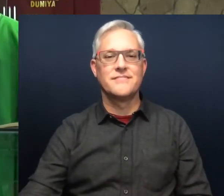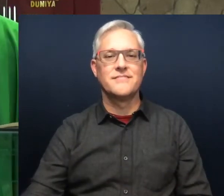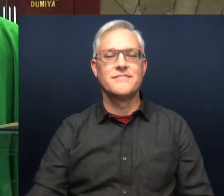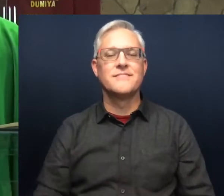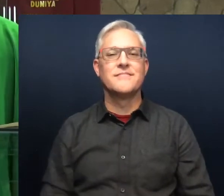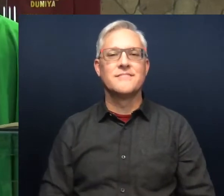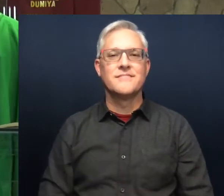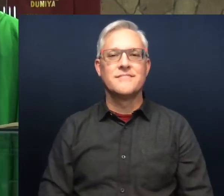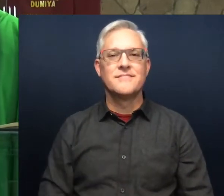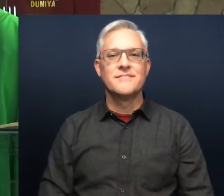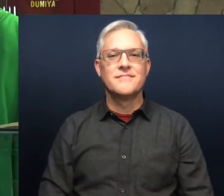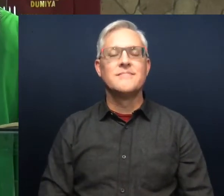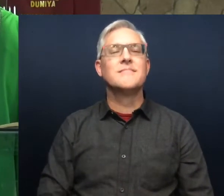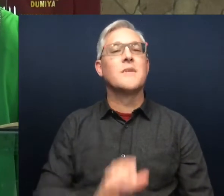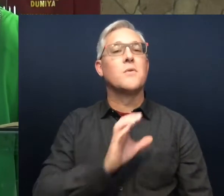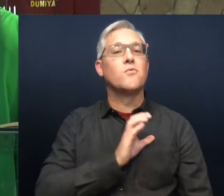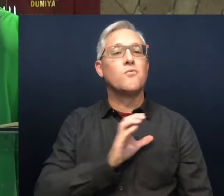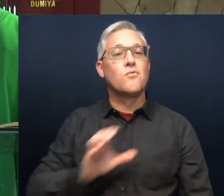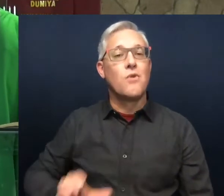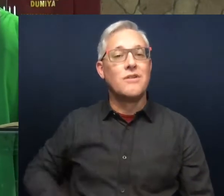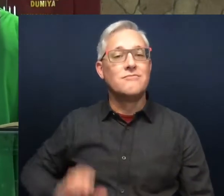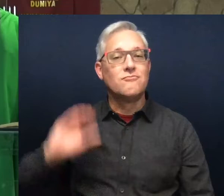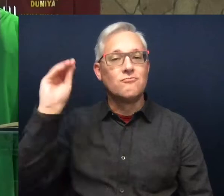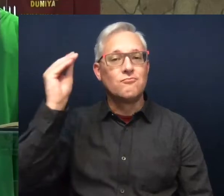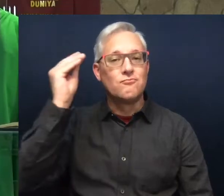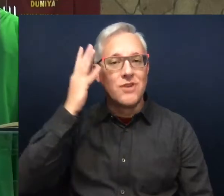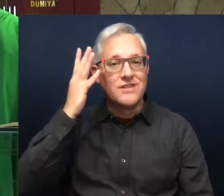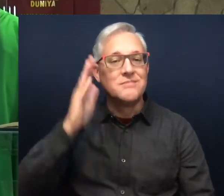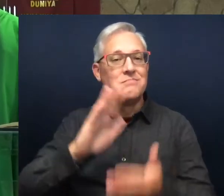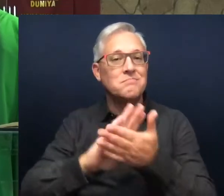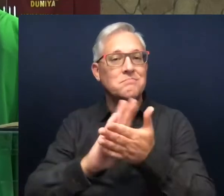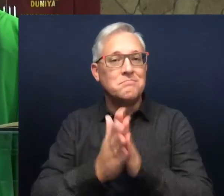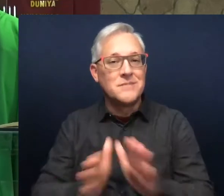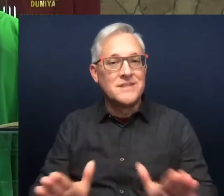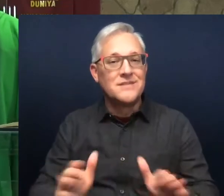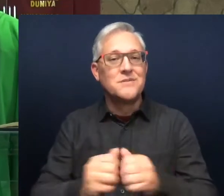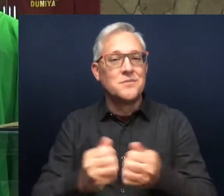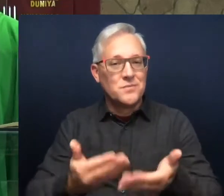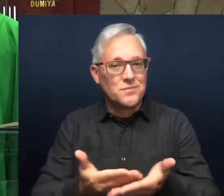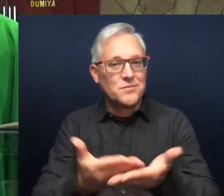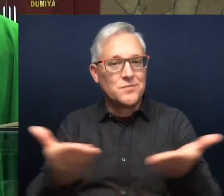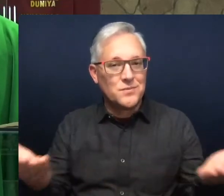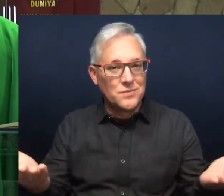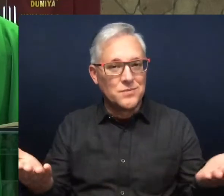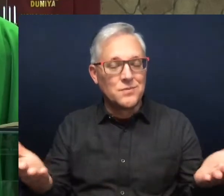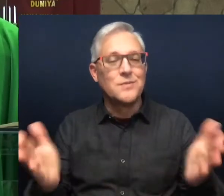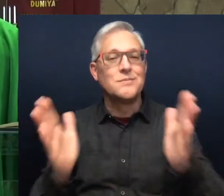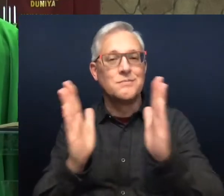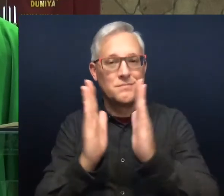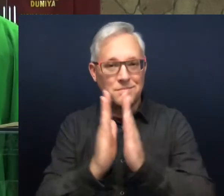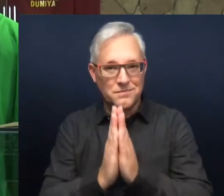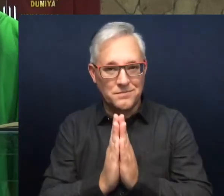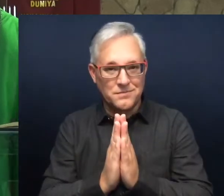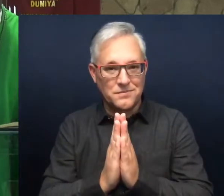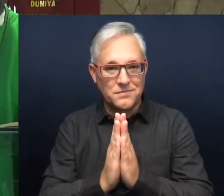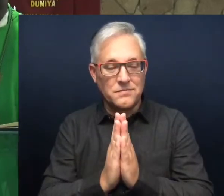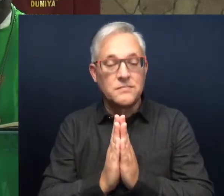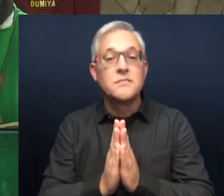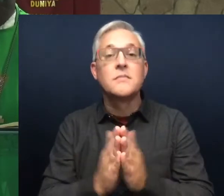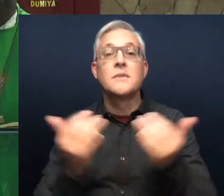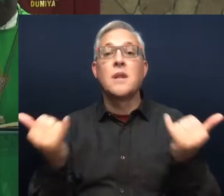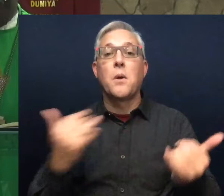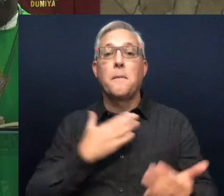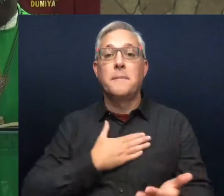The grace and peace of Christ be with you all. Amen. Please turn with me to